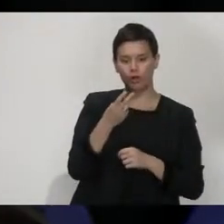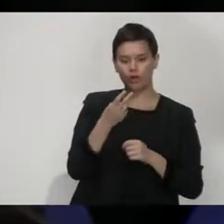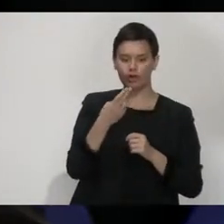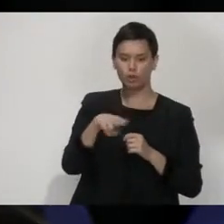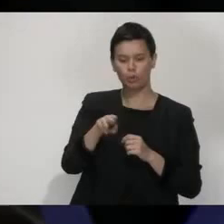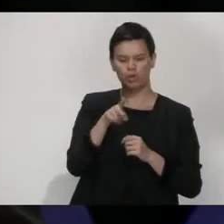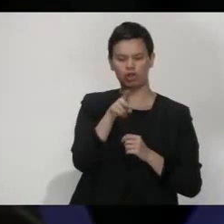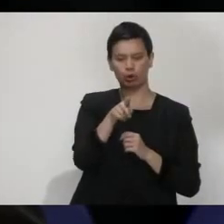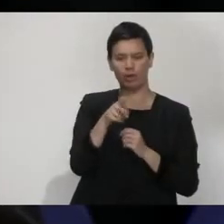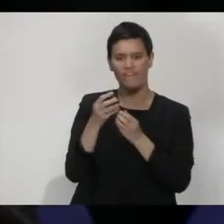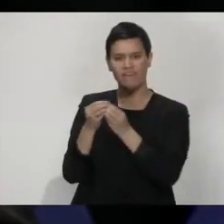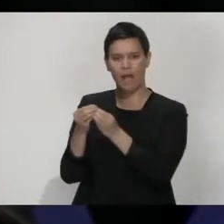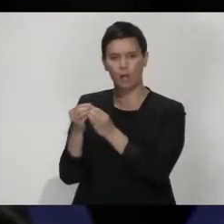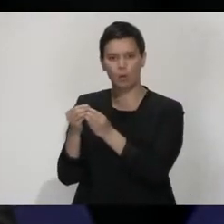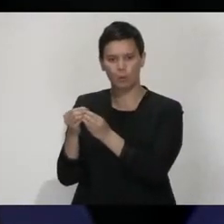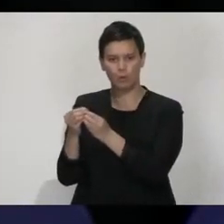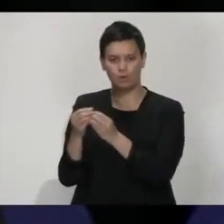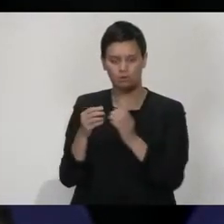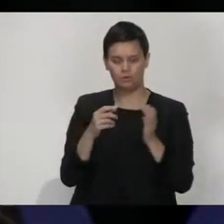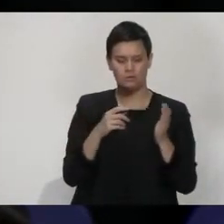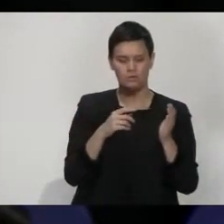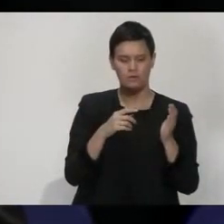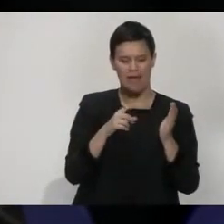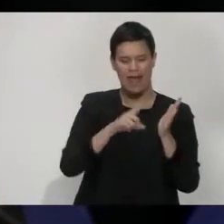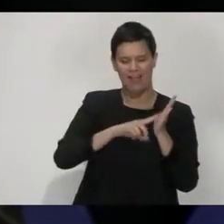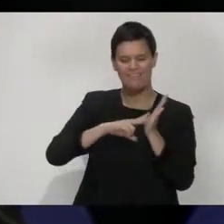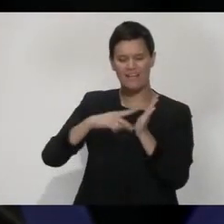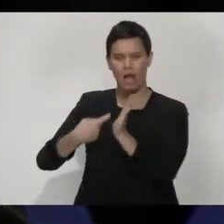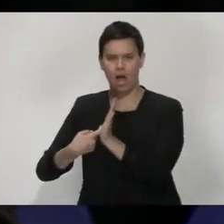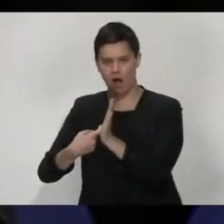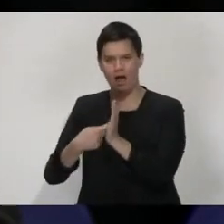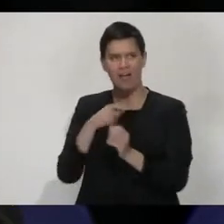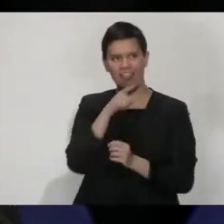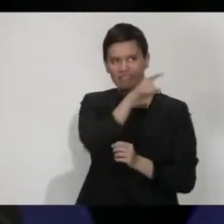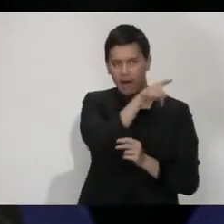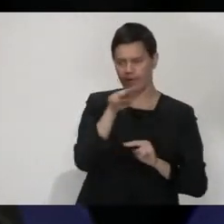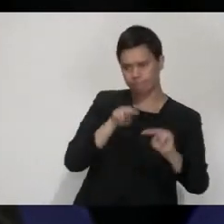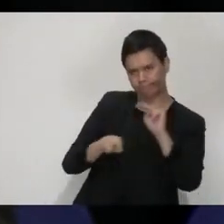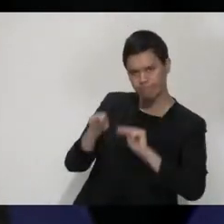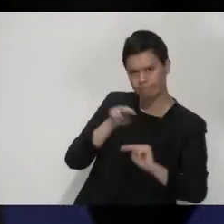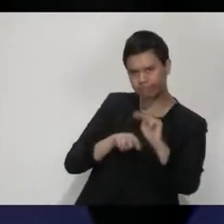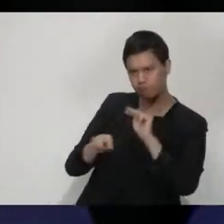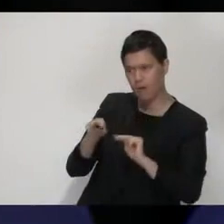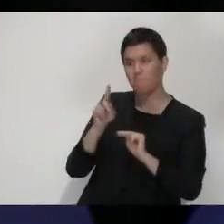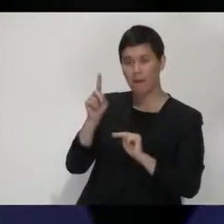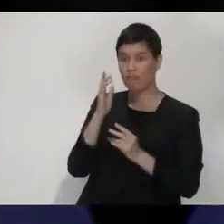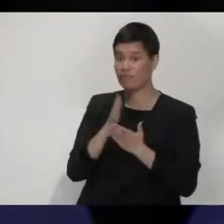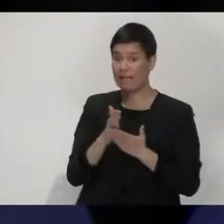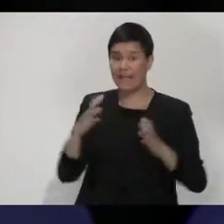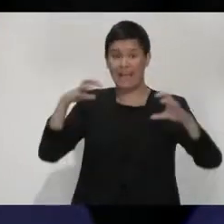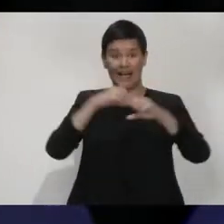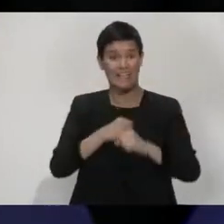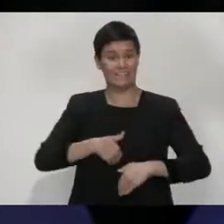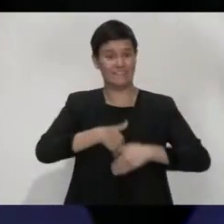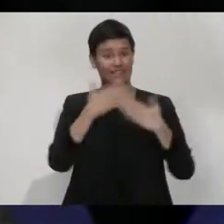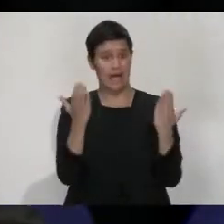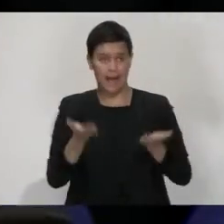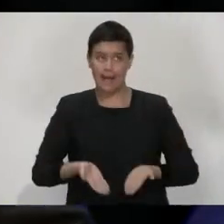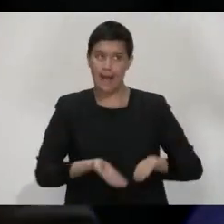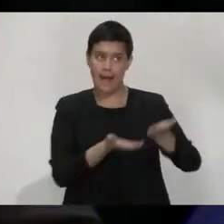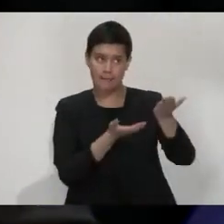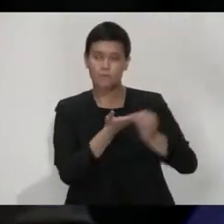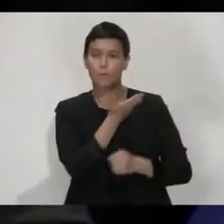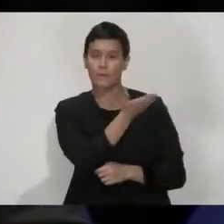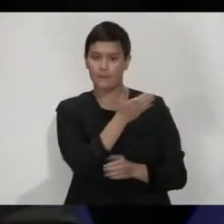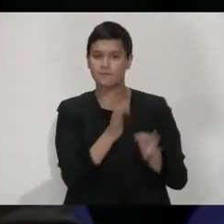They've also indicated those LVRs can be ratcheted up and down as appropriate, but it remains their independent decision. Joe and then Connor, and we'll finish.